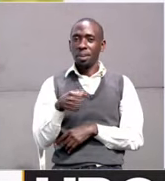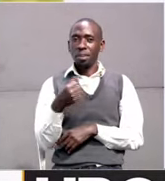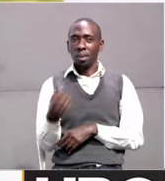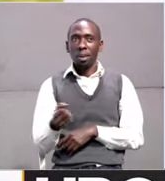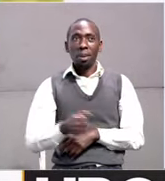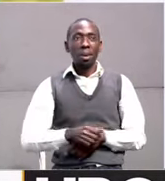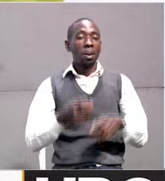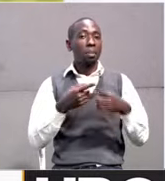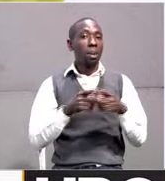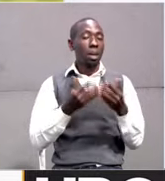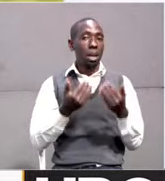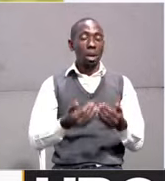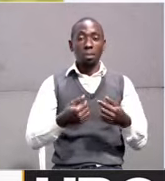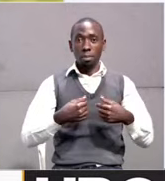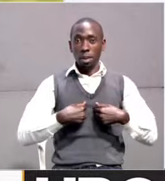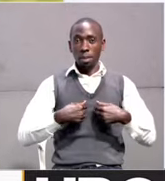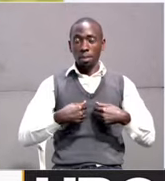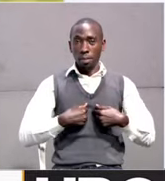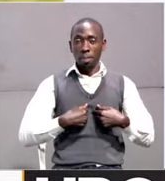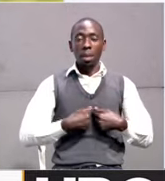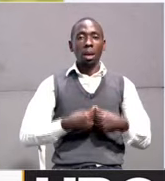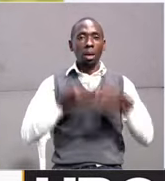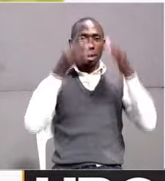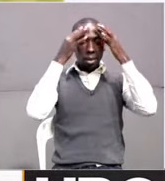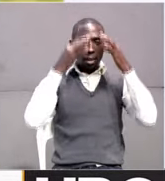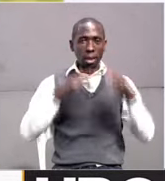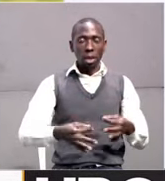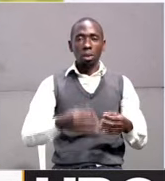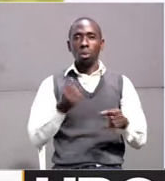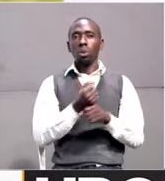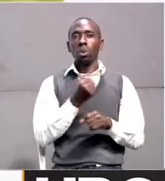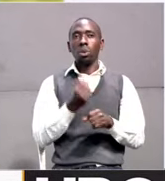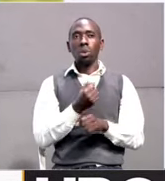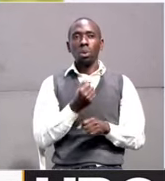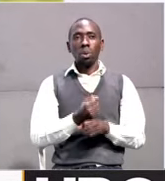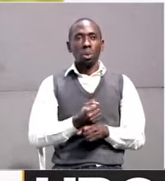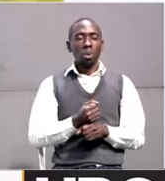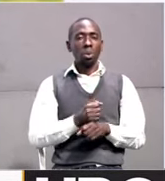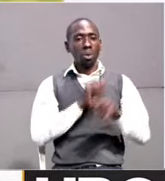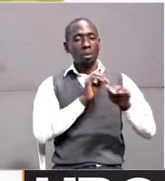And in my case, I decided to do